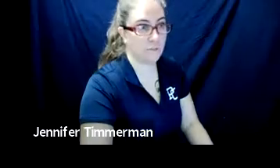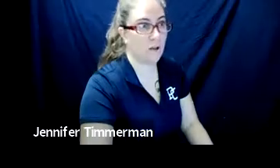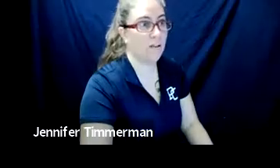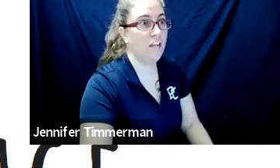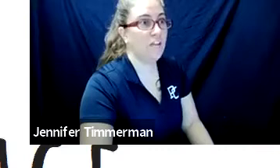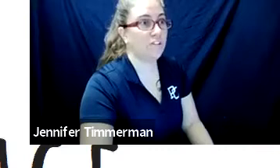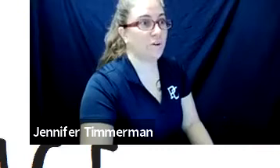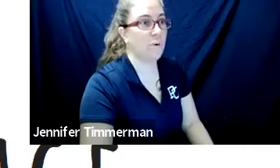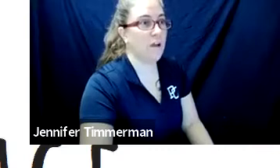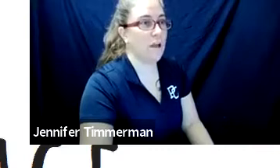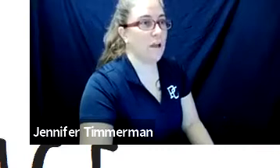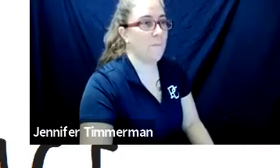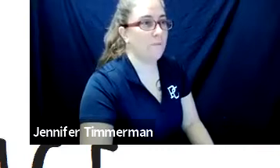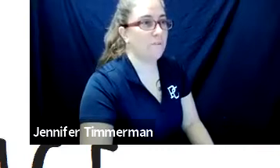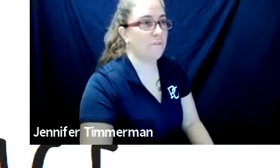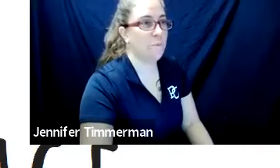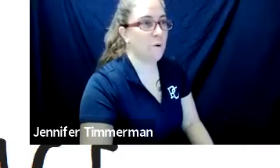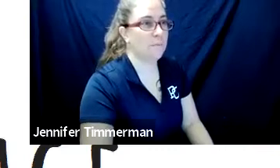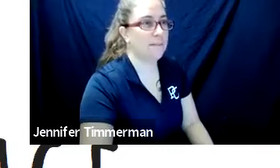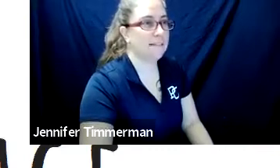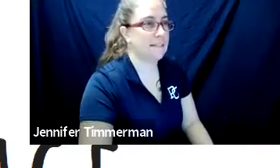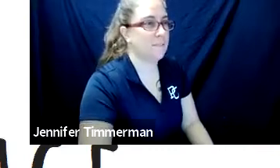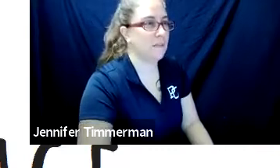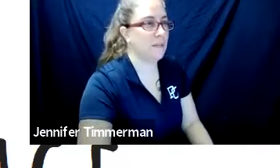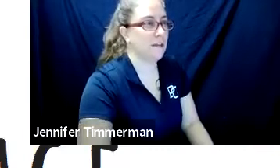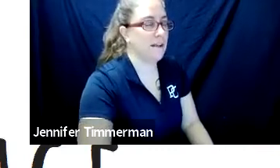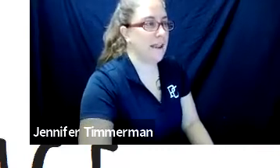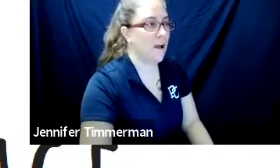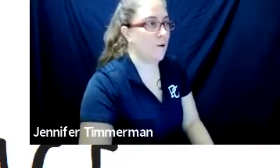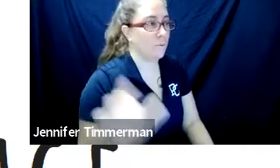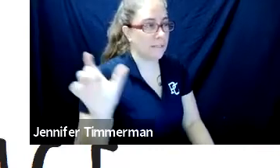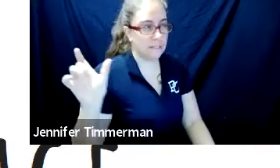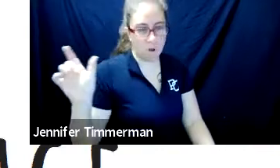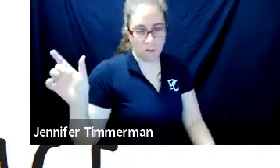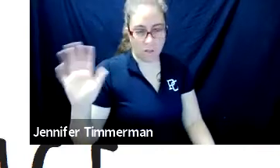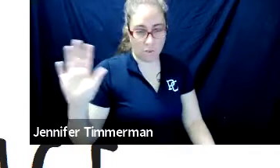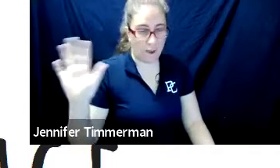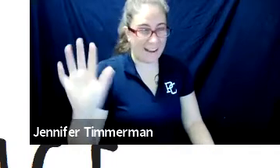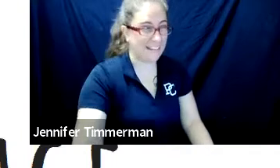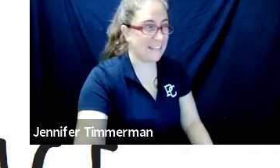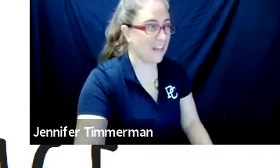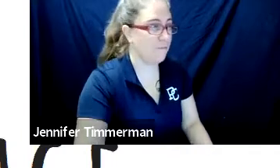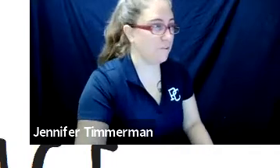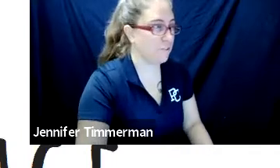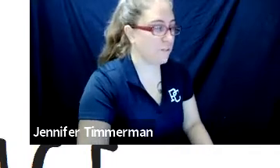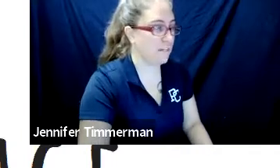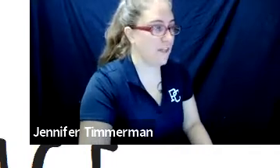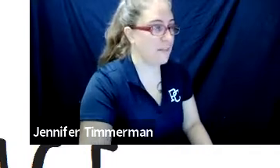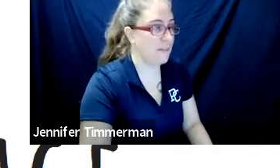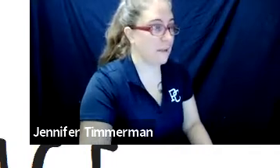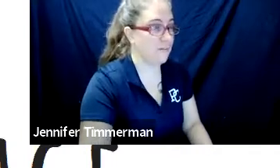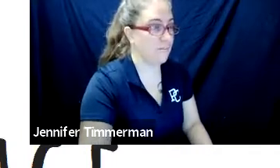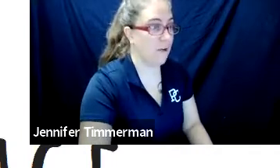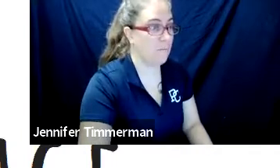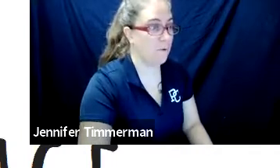super small. So most of you probably see me now really small on the right hand side of your screen and